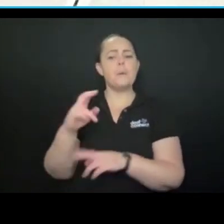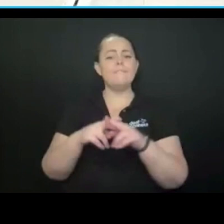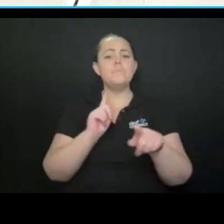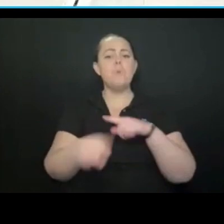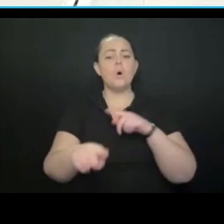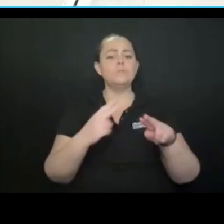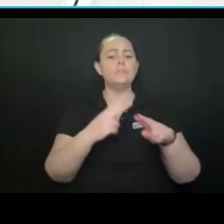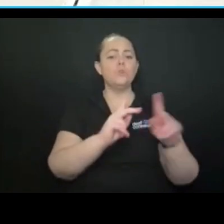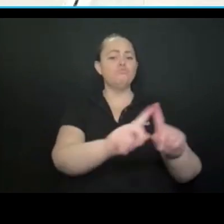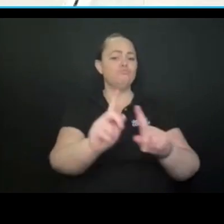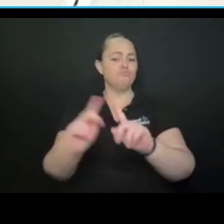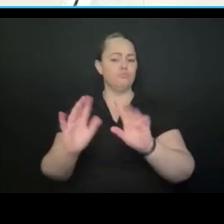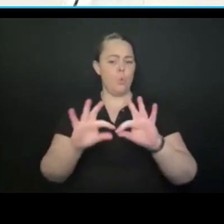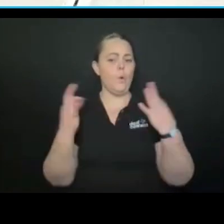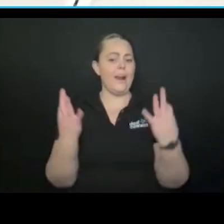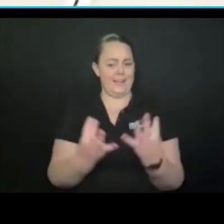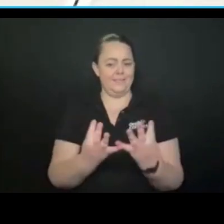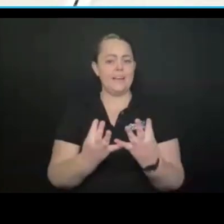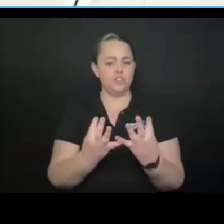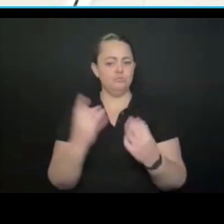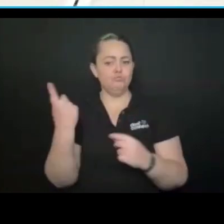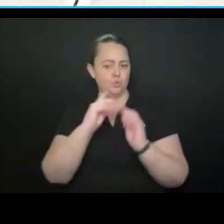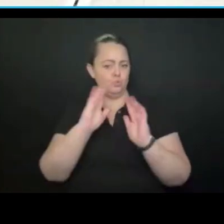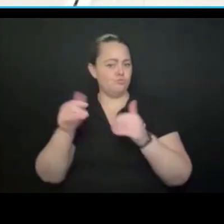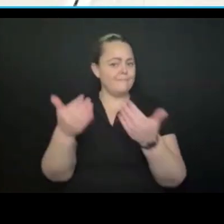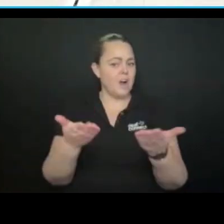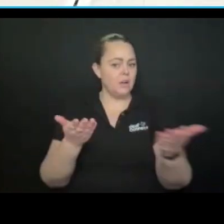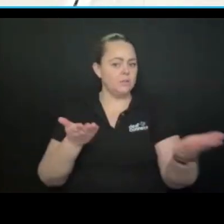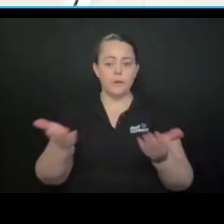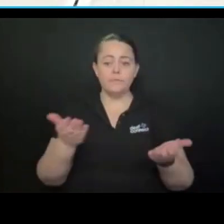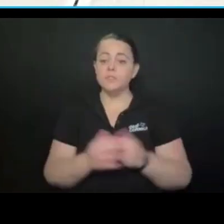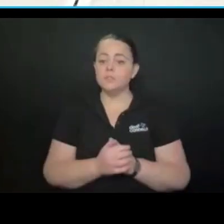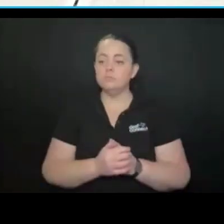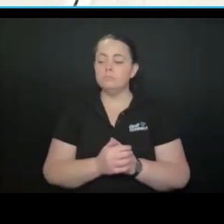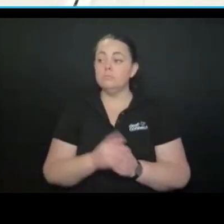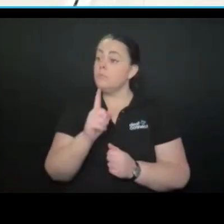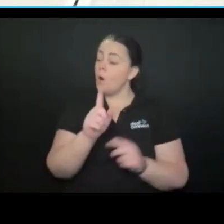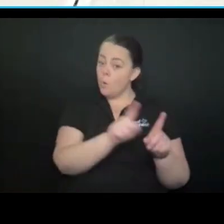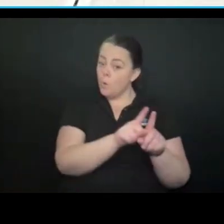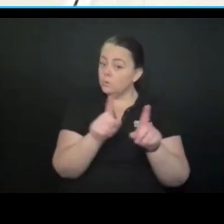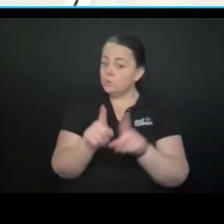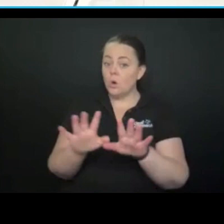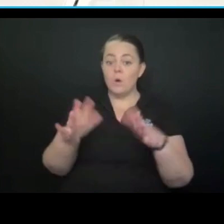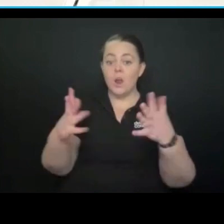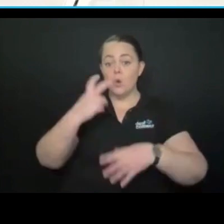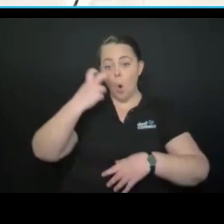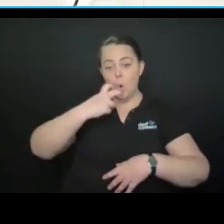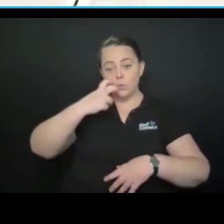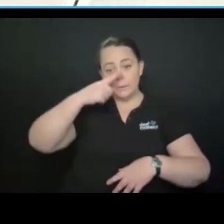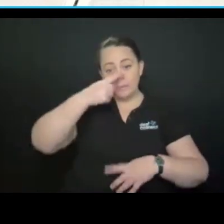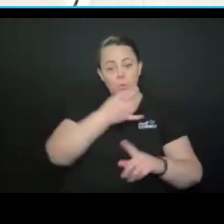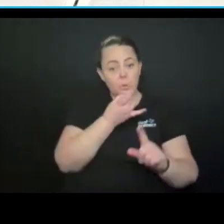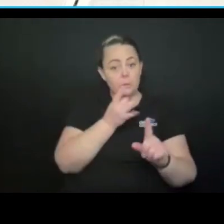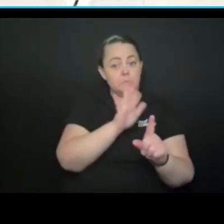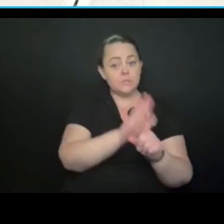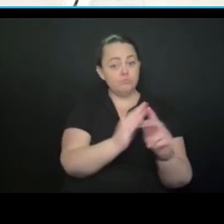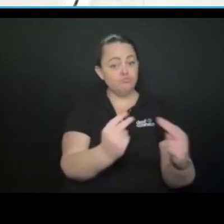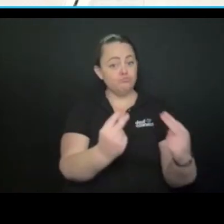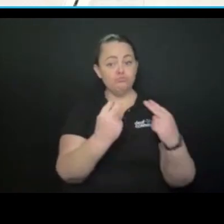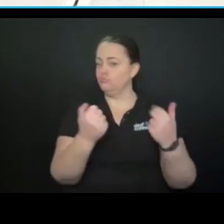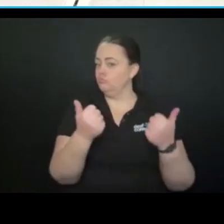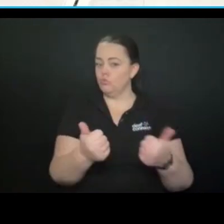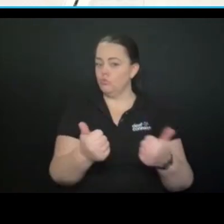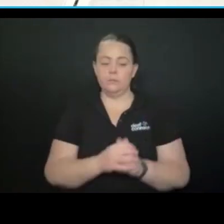we certainly welcome older people and their representatives who are joining us. We'll also outline the upcoming communications